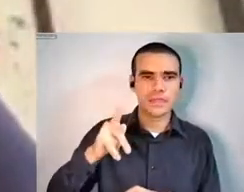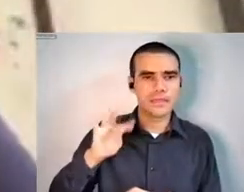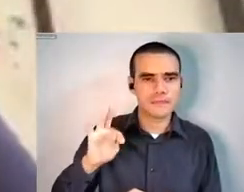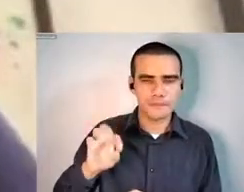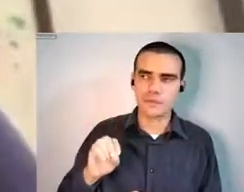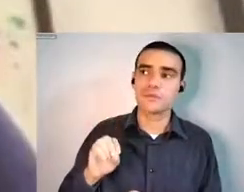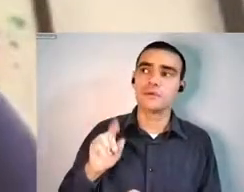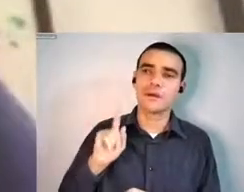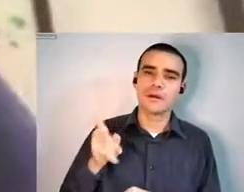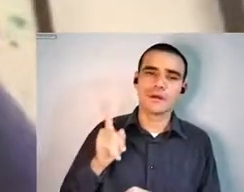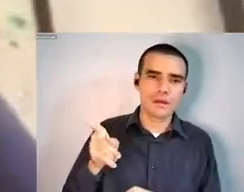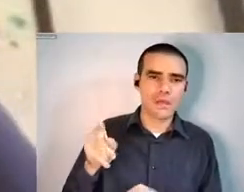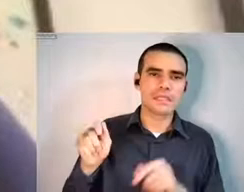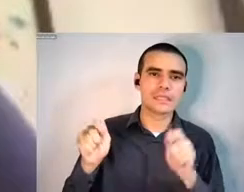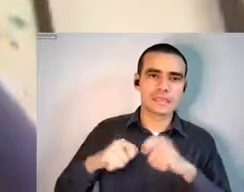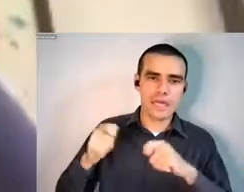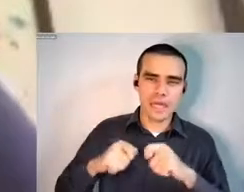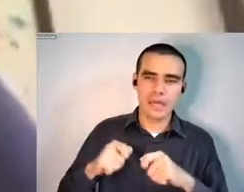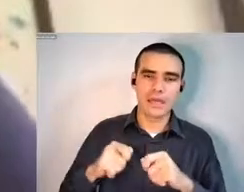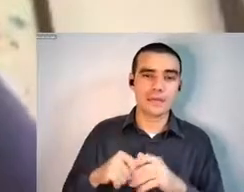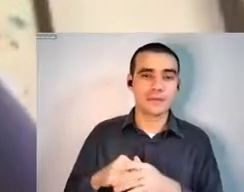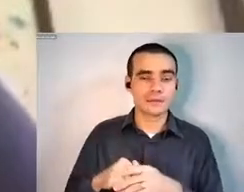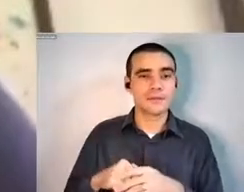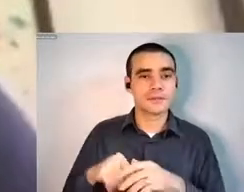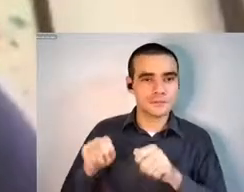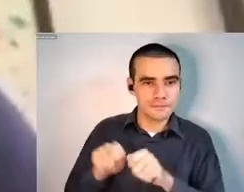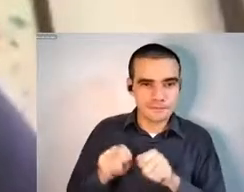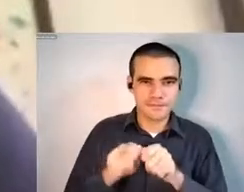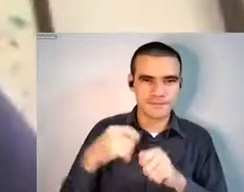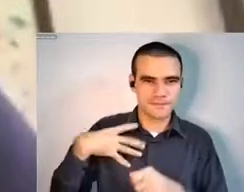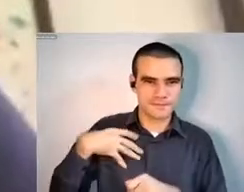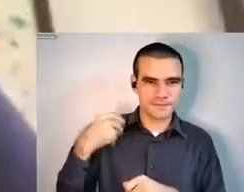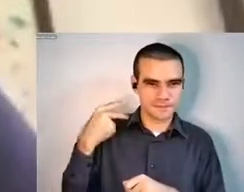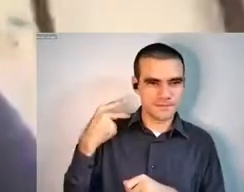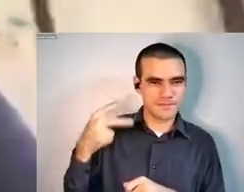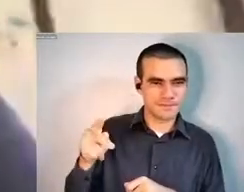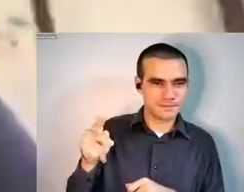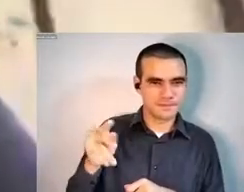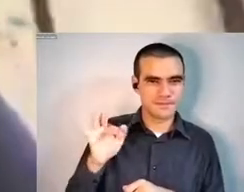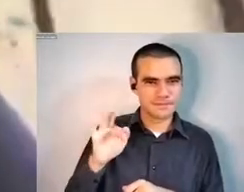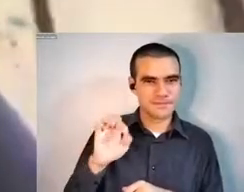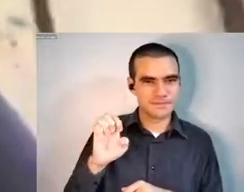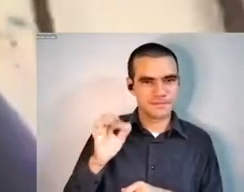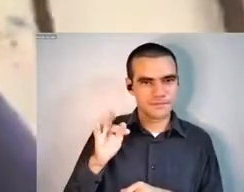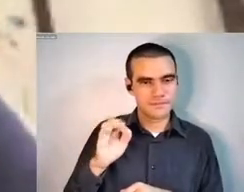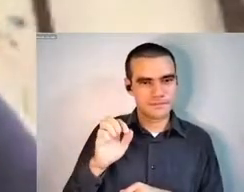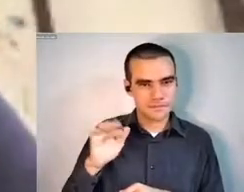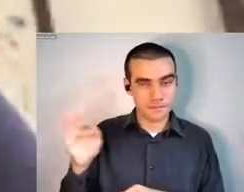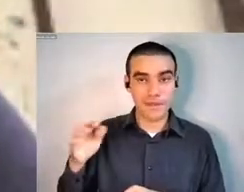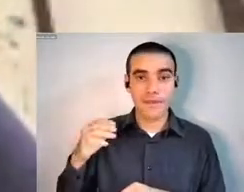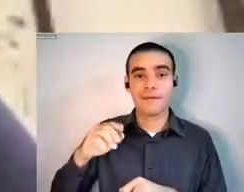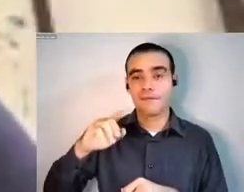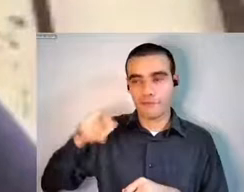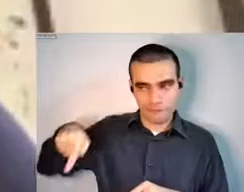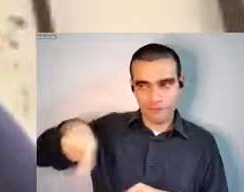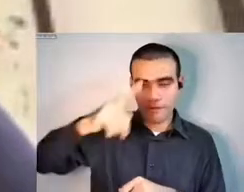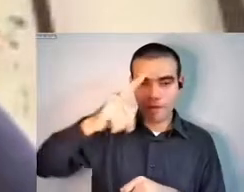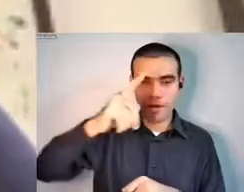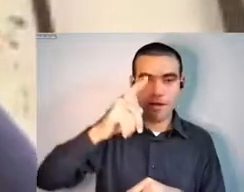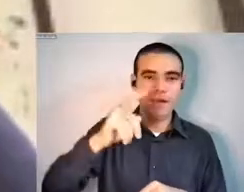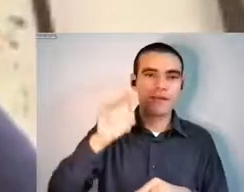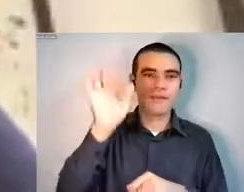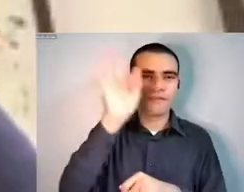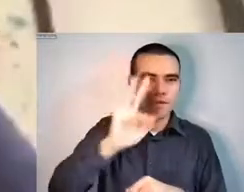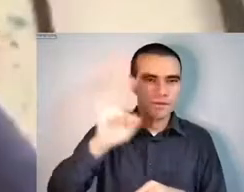tree planted for the railways, but they were not being used. So his son went to the University of